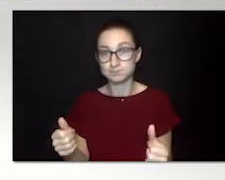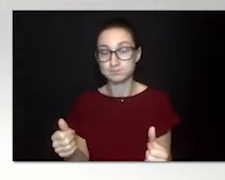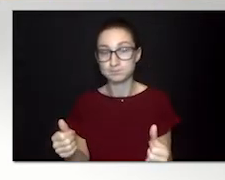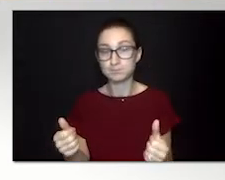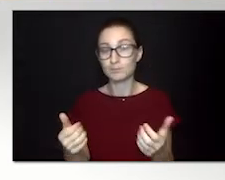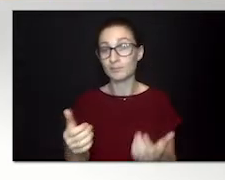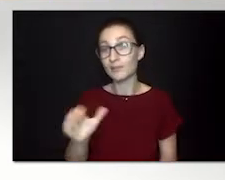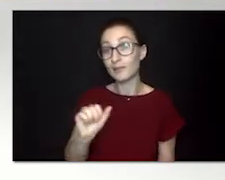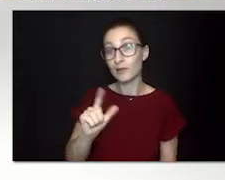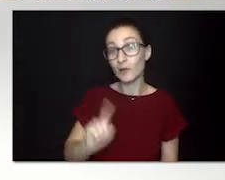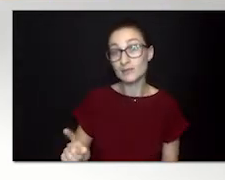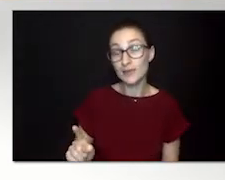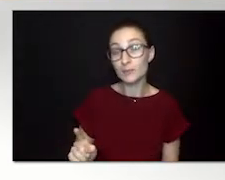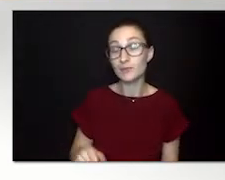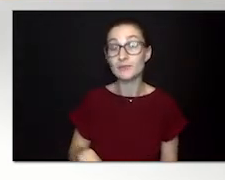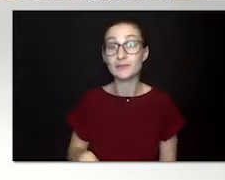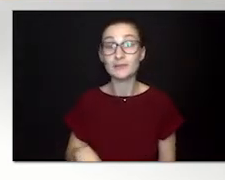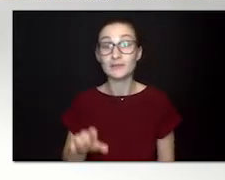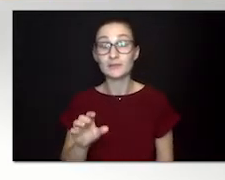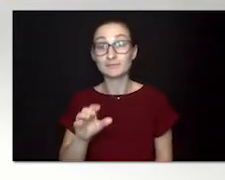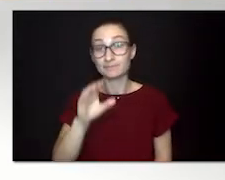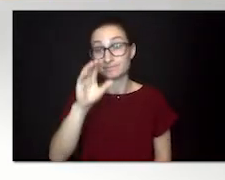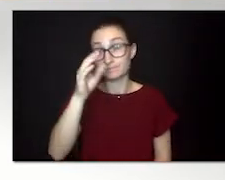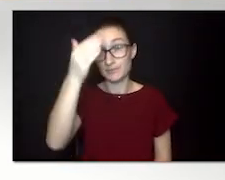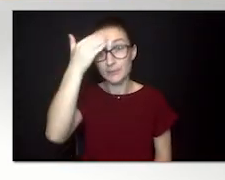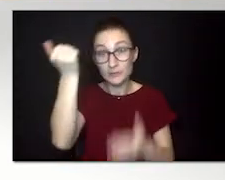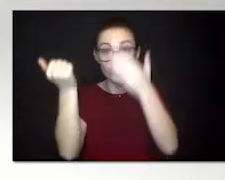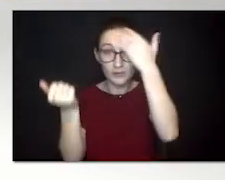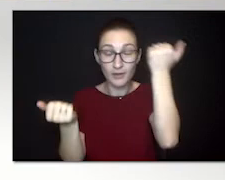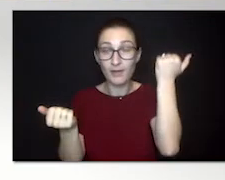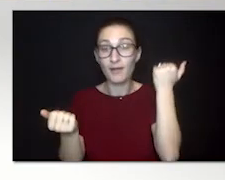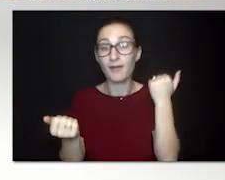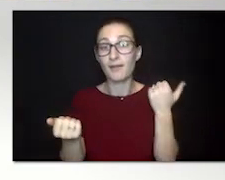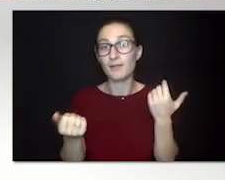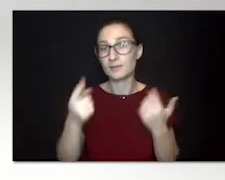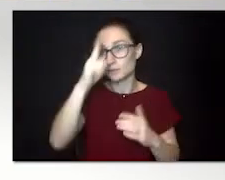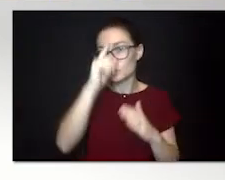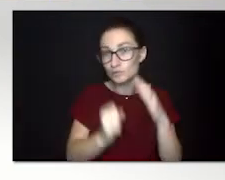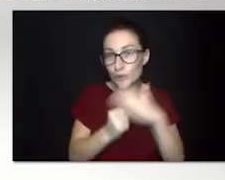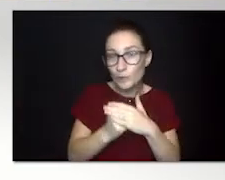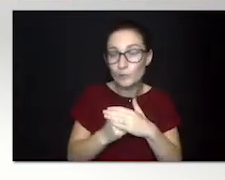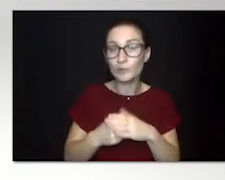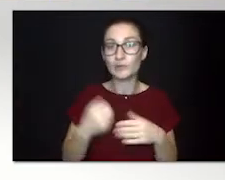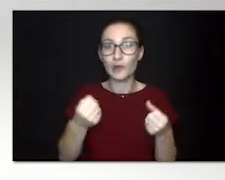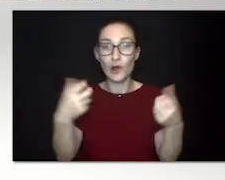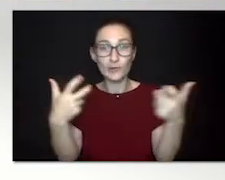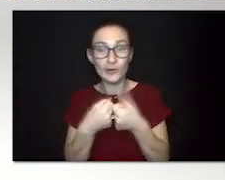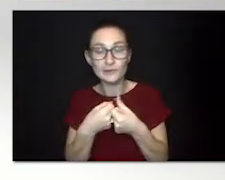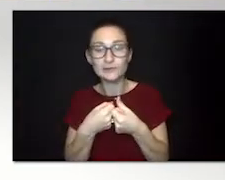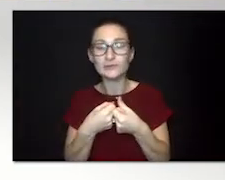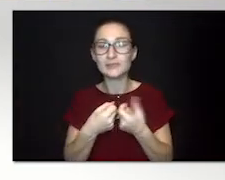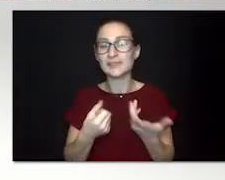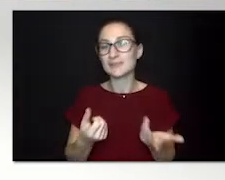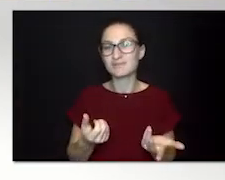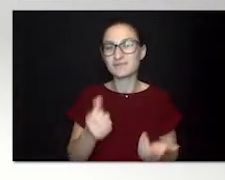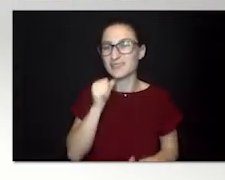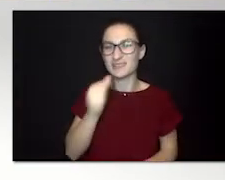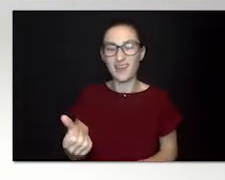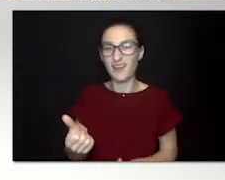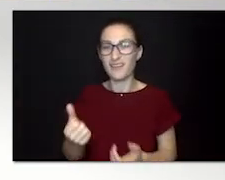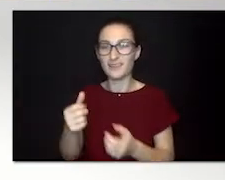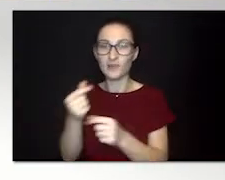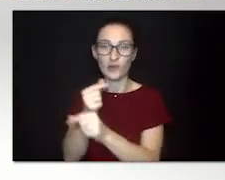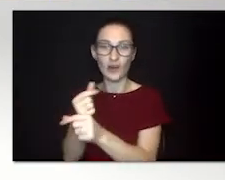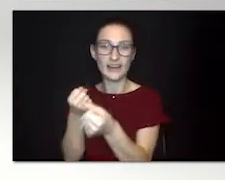mental capacity, like Alzheimer's, dementia, maybe a car crash or a stroke, that wouldn't fall under guardian advocacy. That would be the